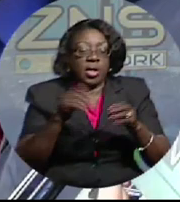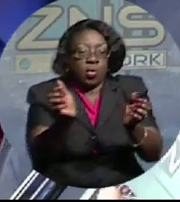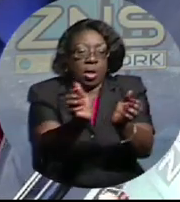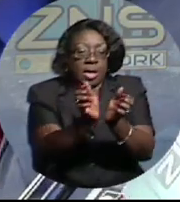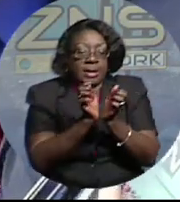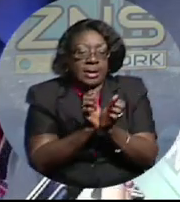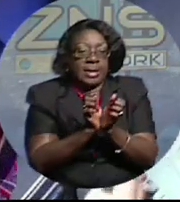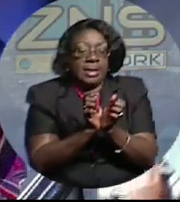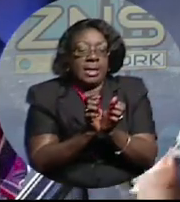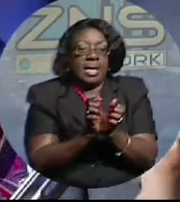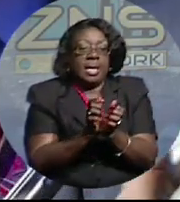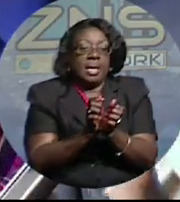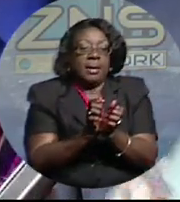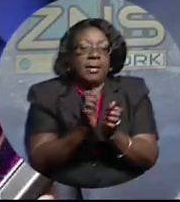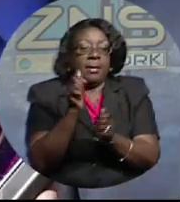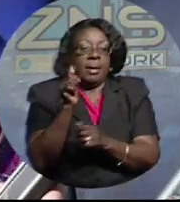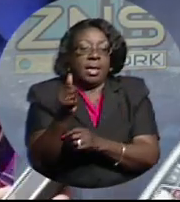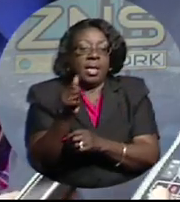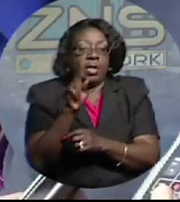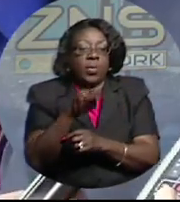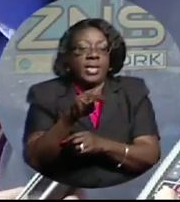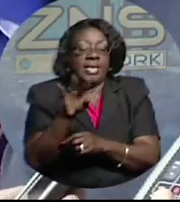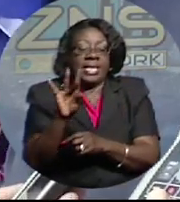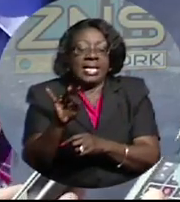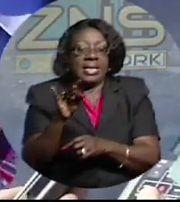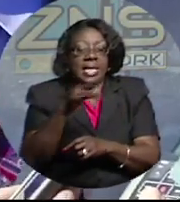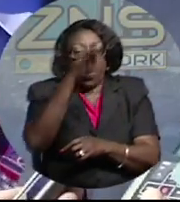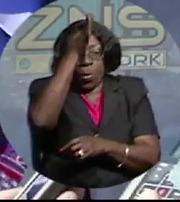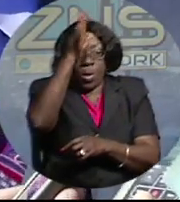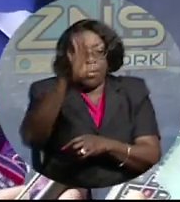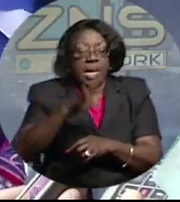custody a 28-year-old male